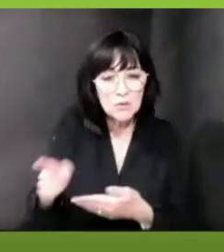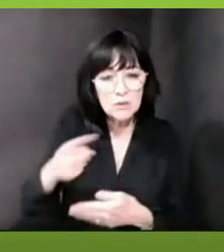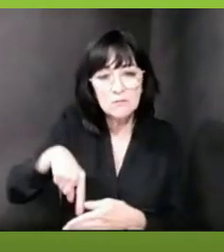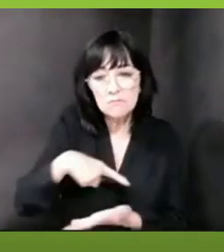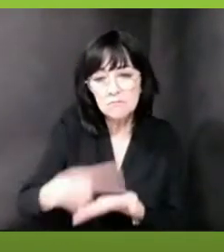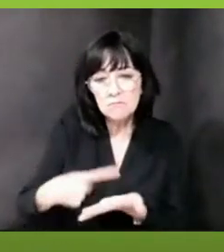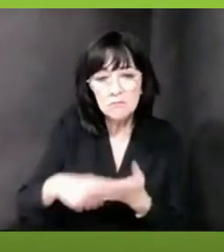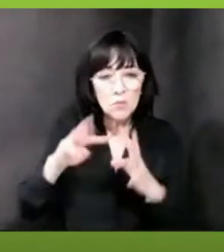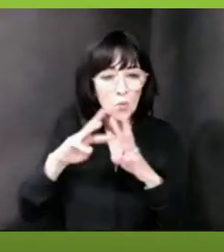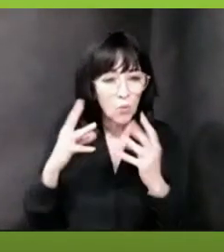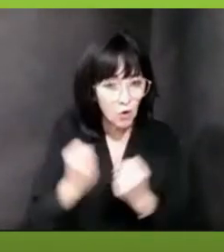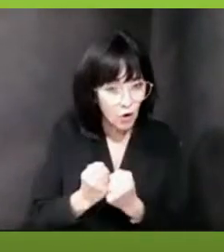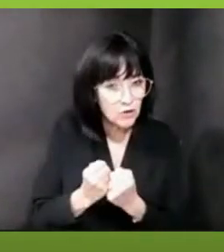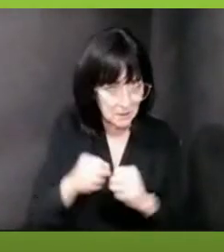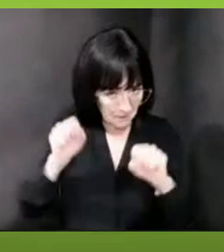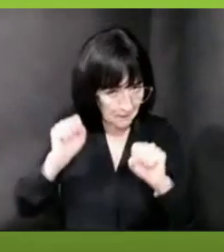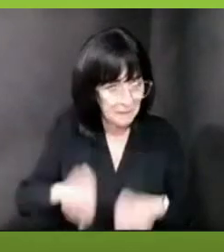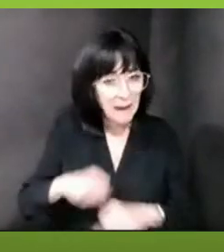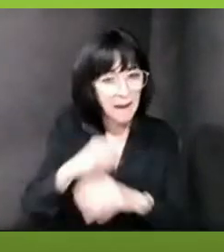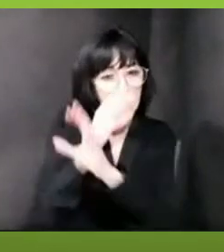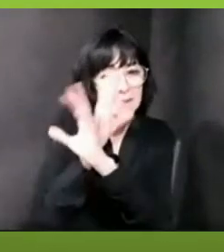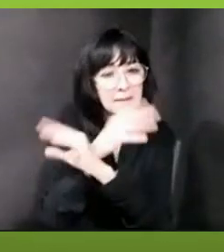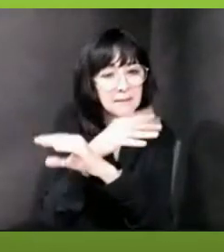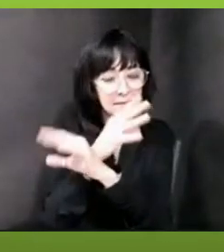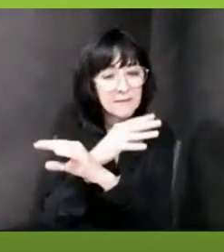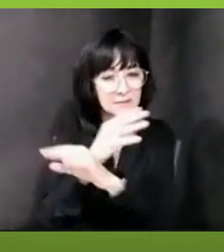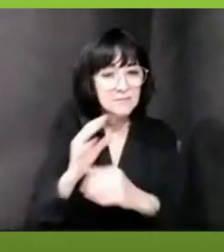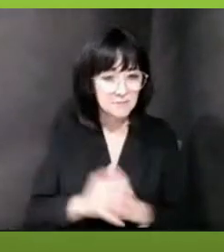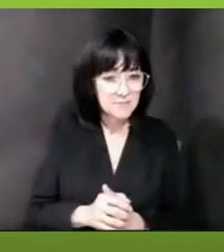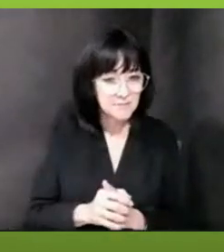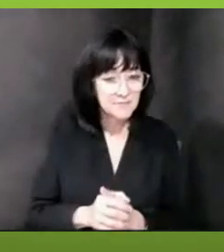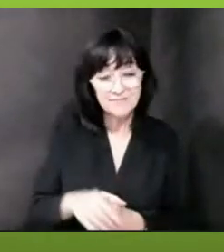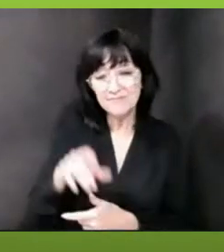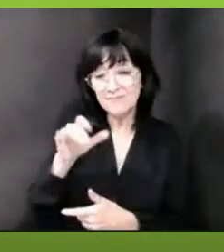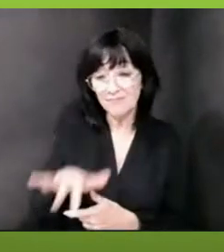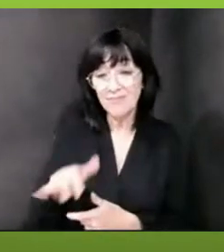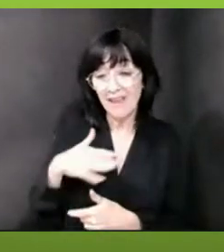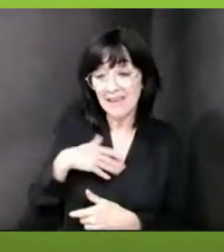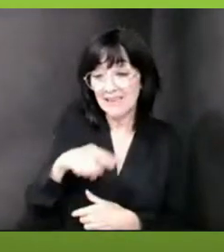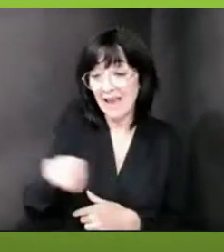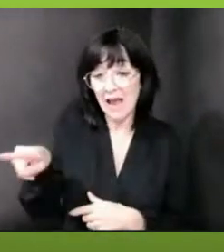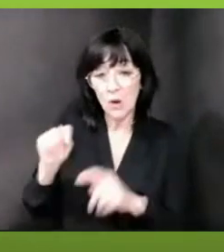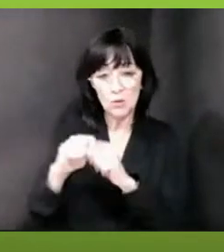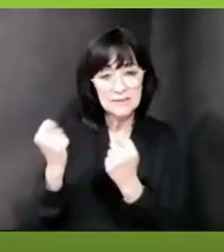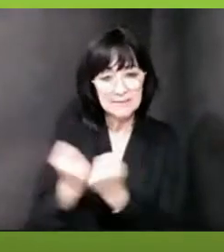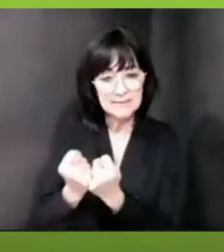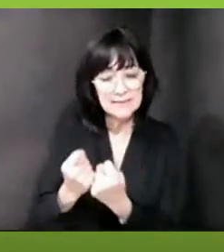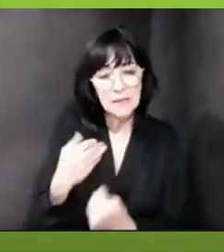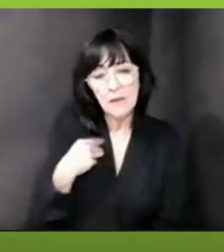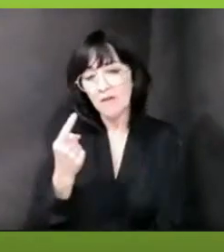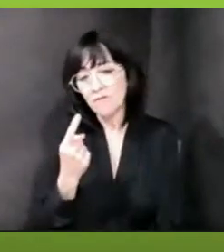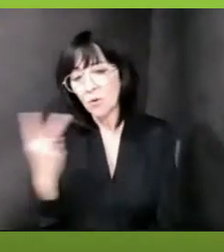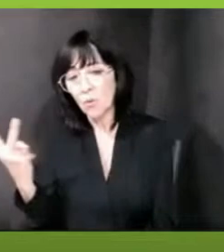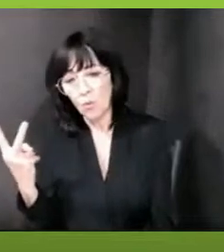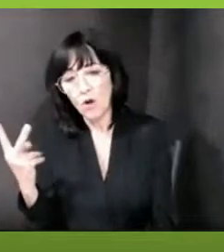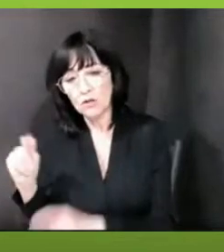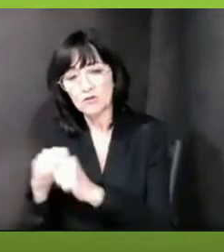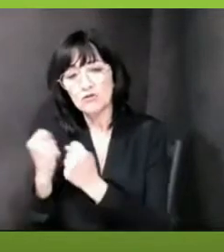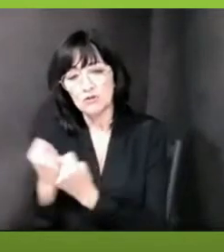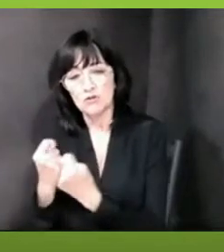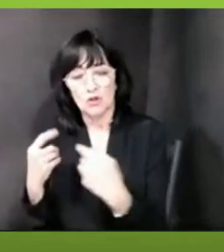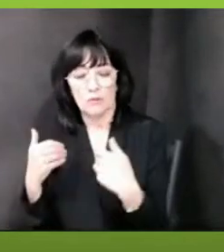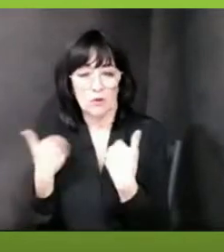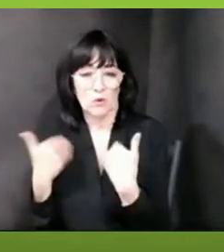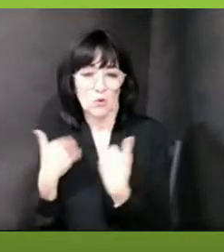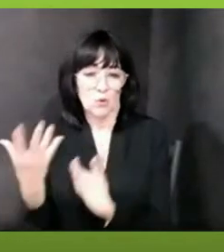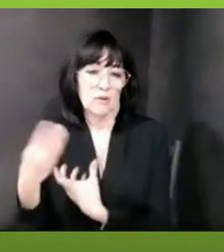is usually with our clinical and youth lead, Wade Jones and Jalen Powell. And then we have 1 to 2 meetings with just the youth engagement specialists